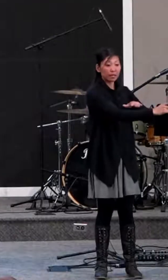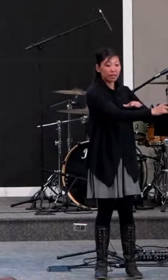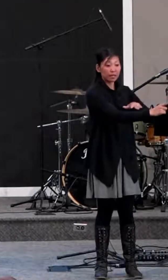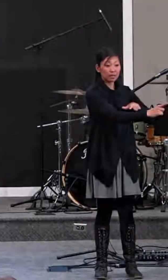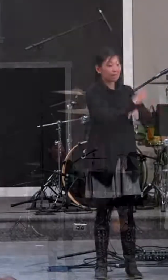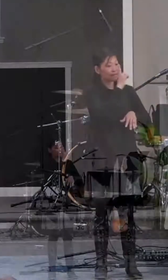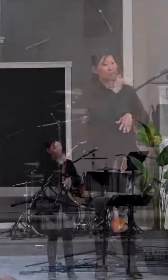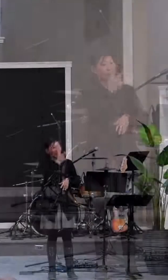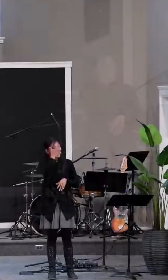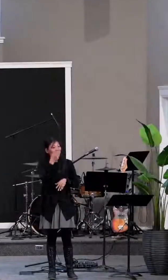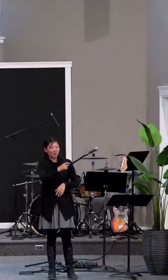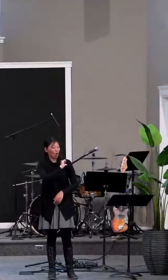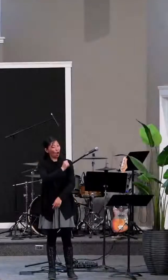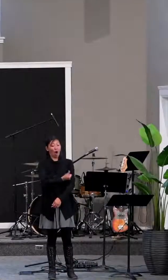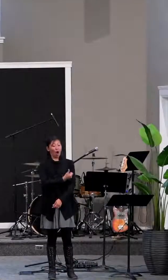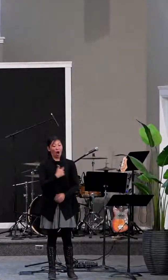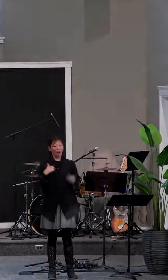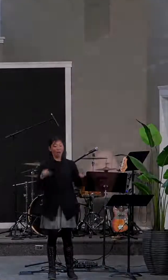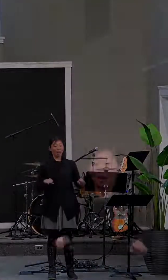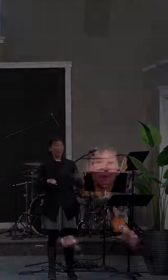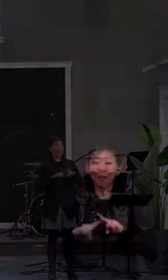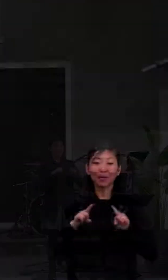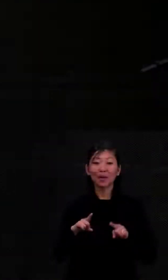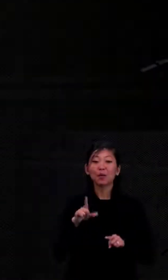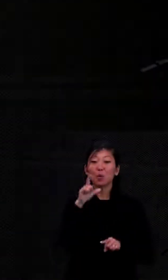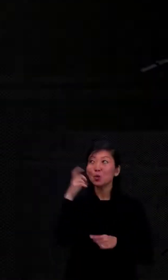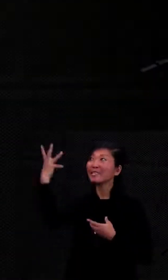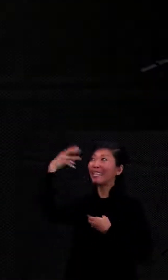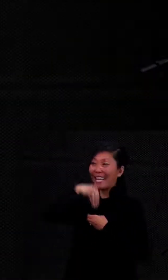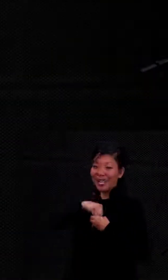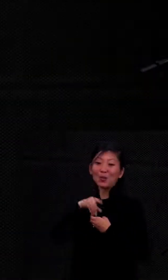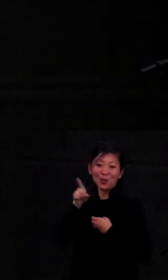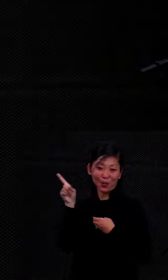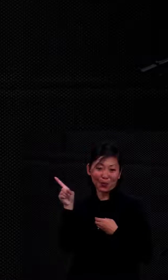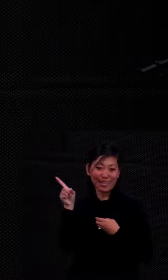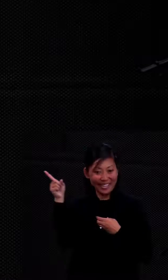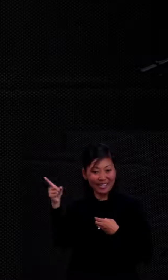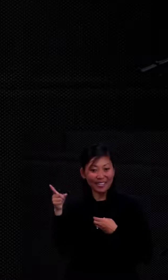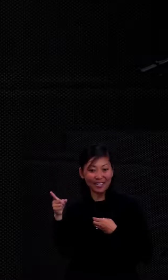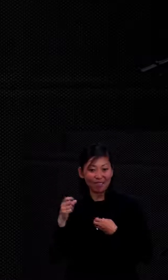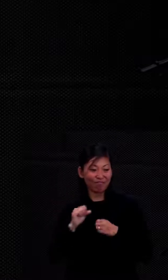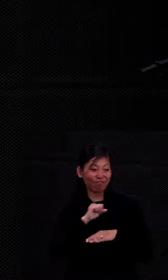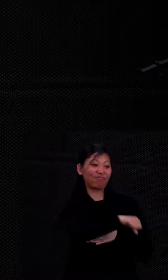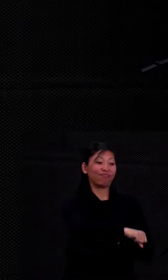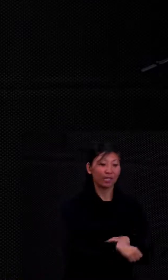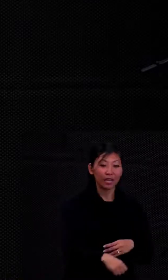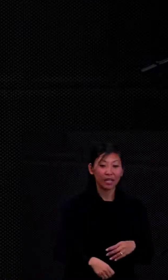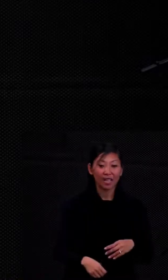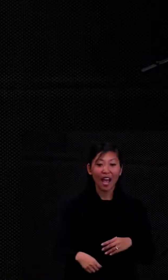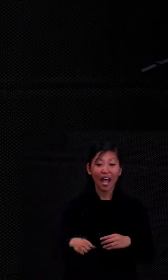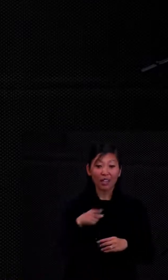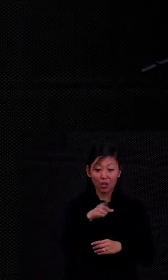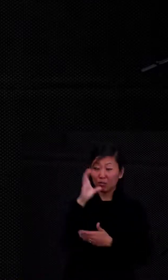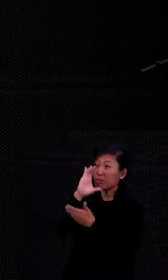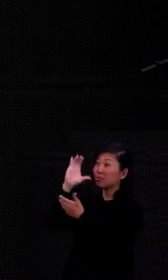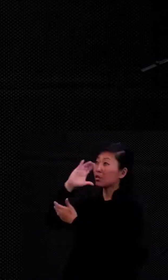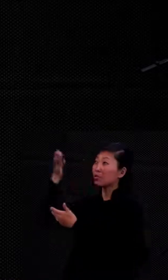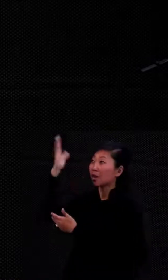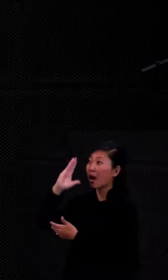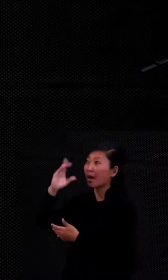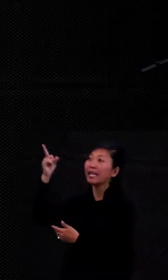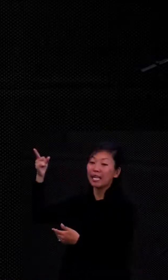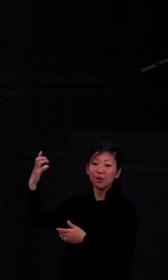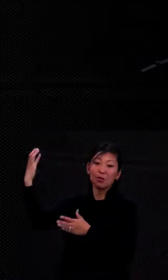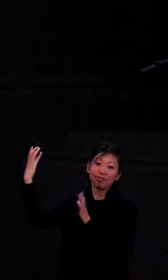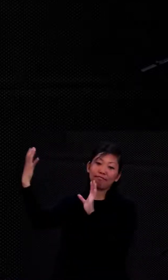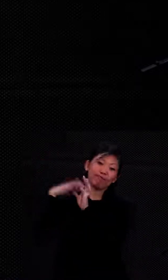lives within you. And finally, draw near to God, and he will draw near to you. See, I can't promise you a church that is free of